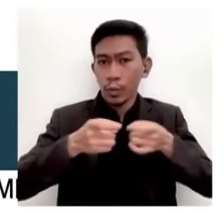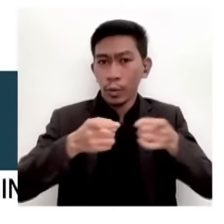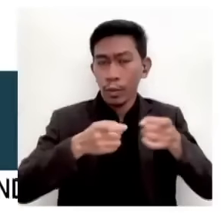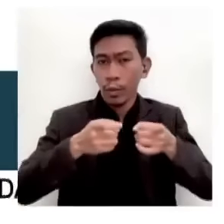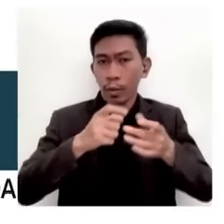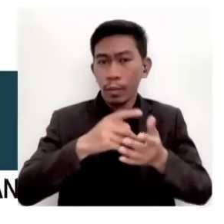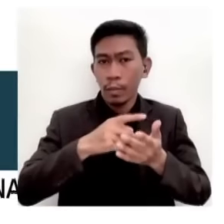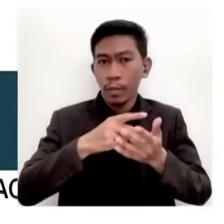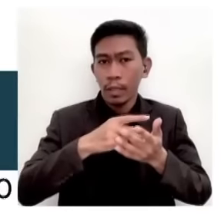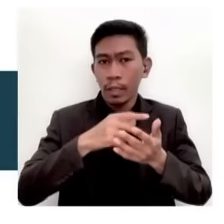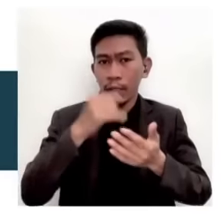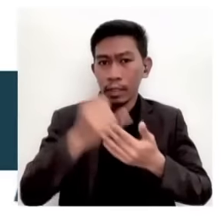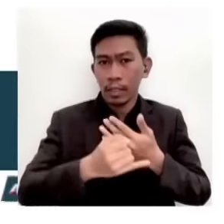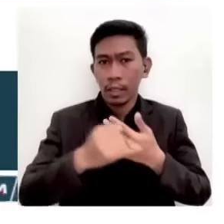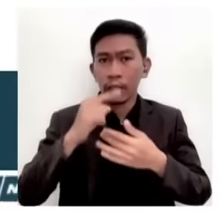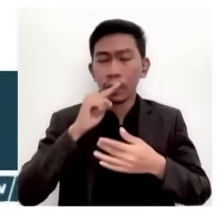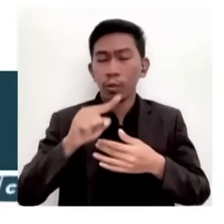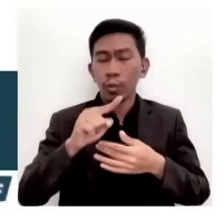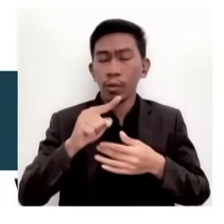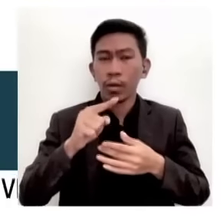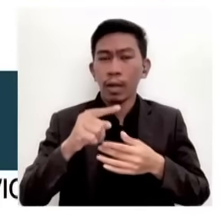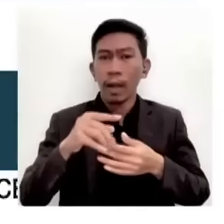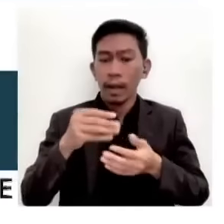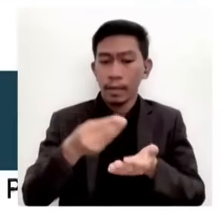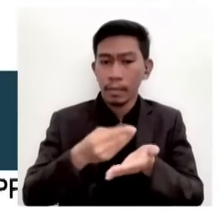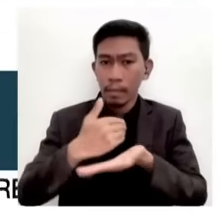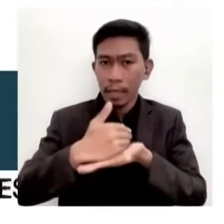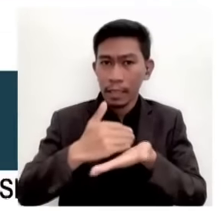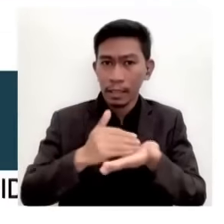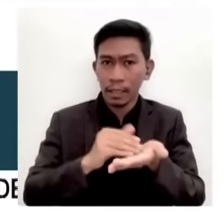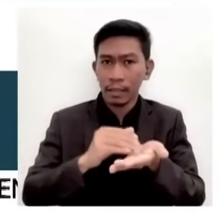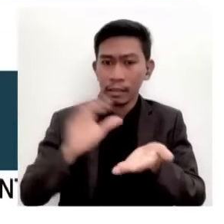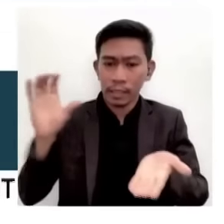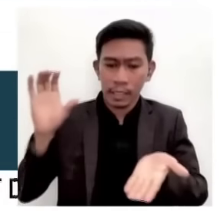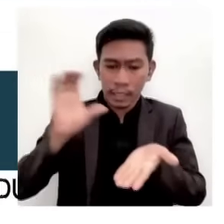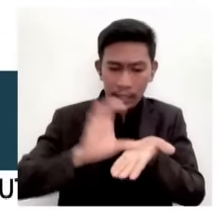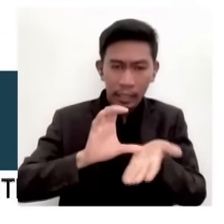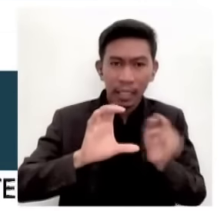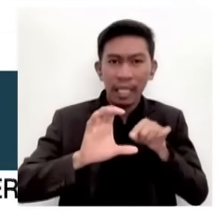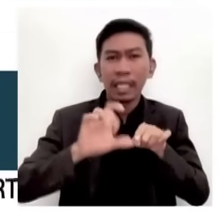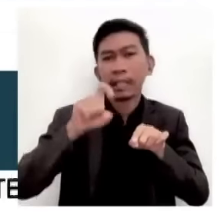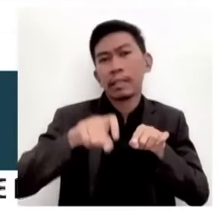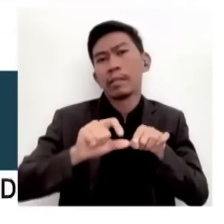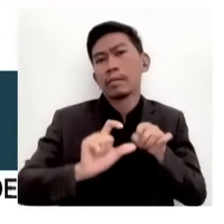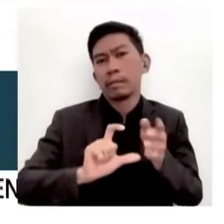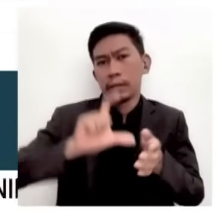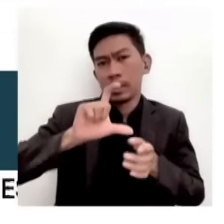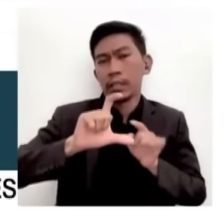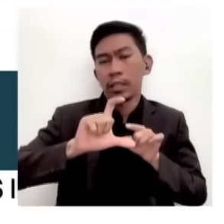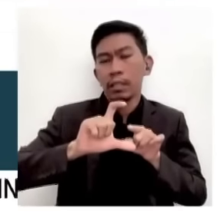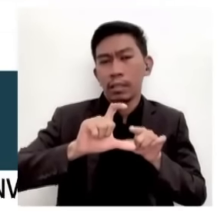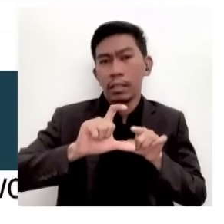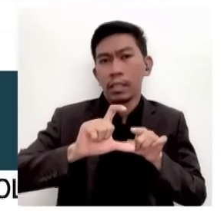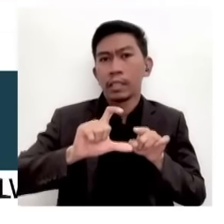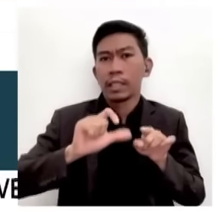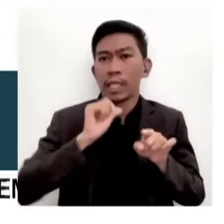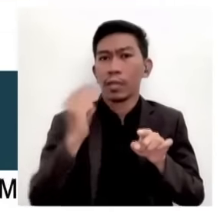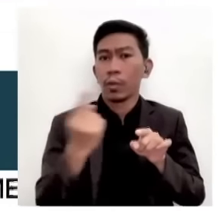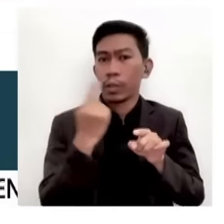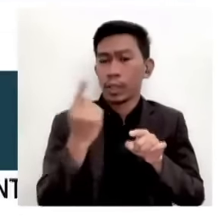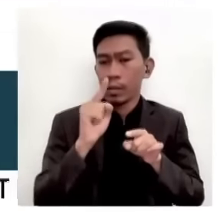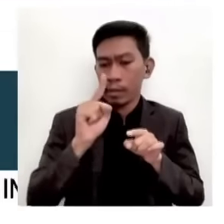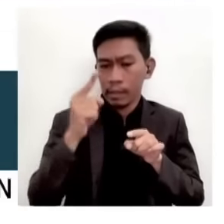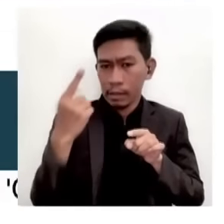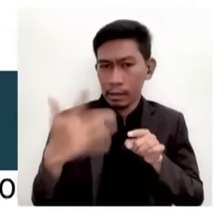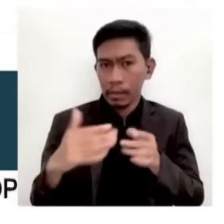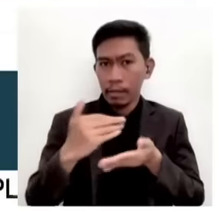na hindi ito binibigyan sa isang budget season. Minsan multi-funding